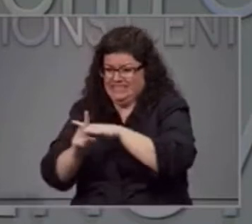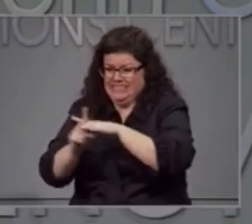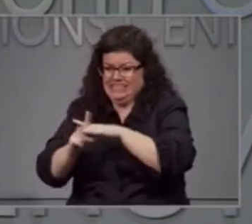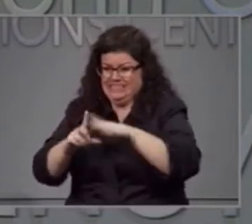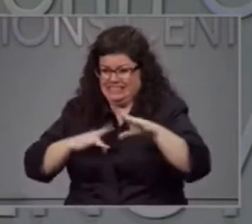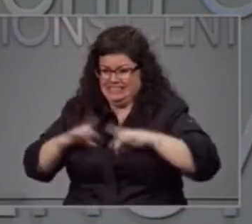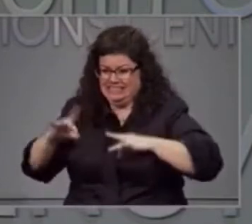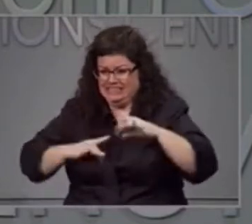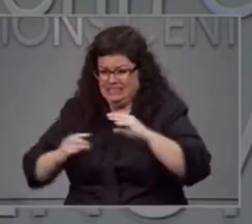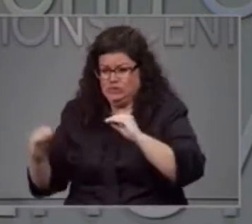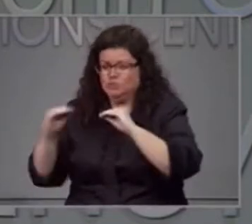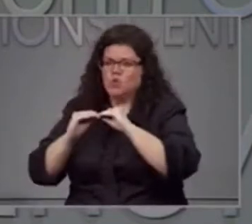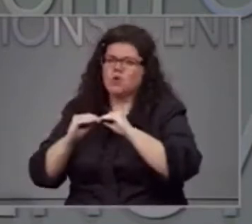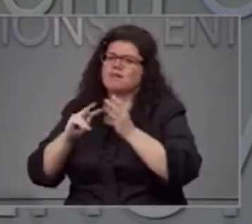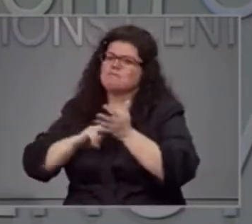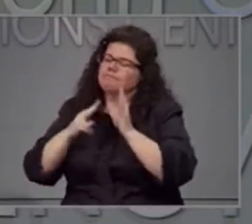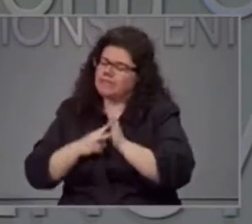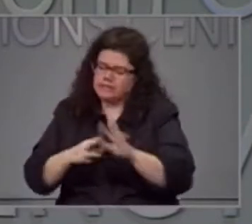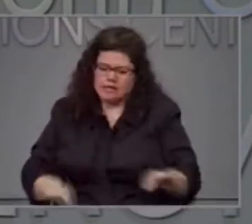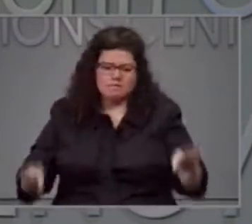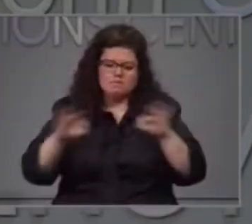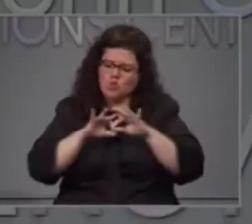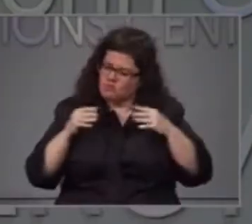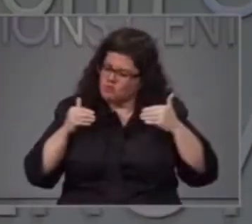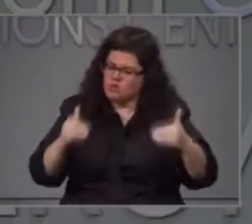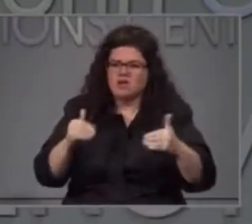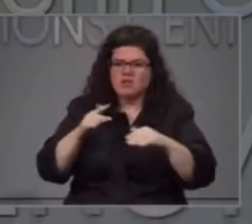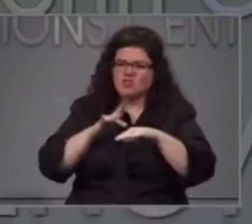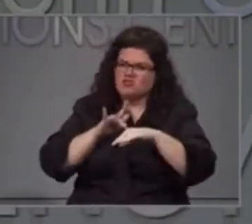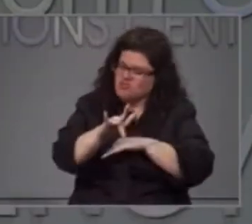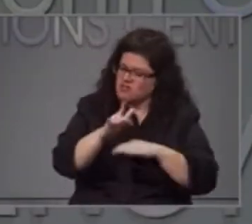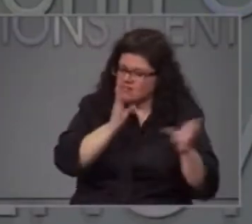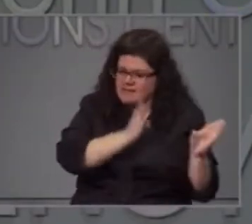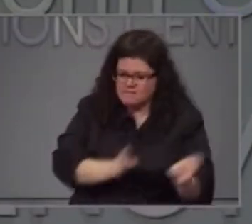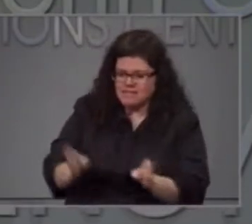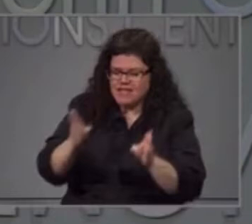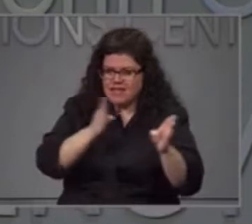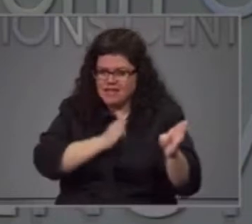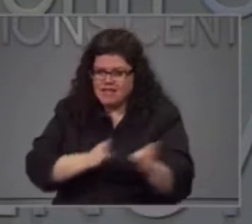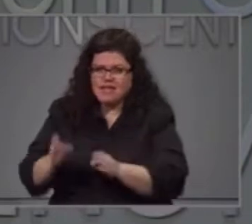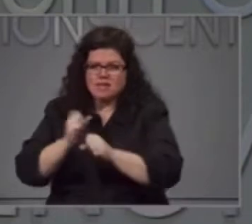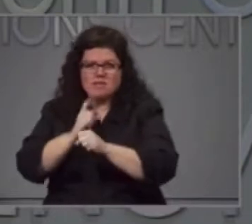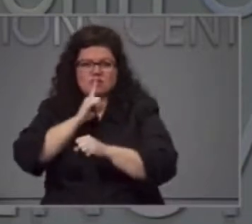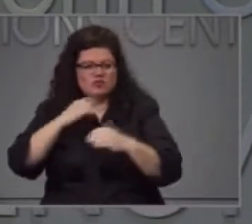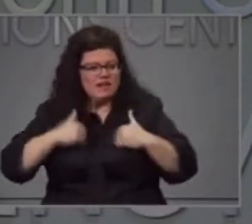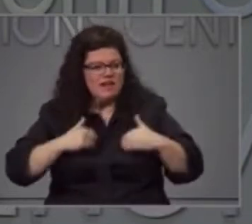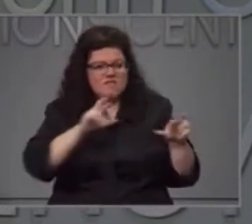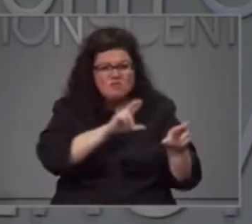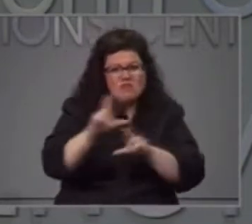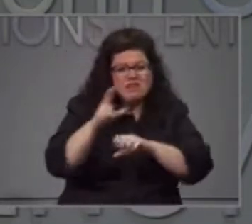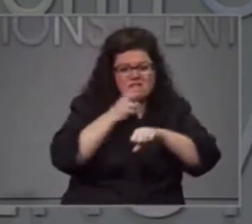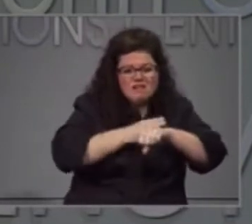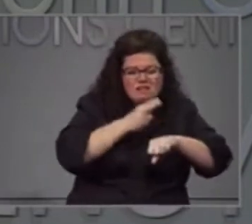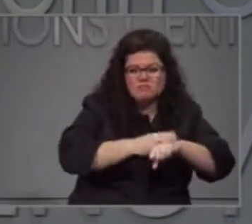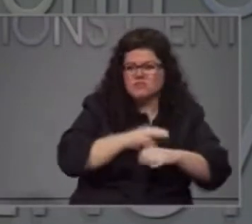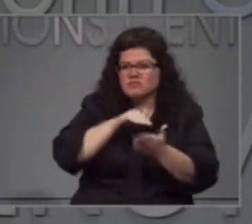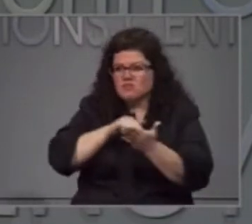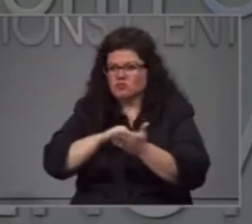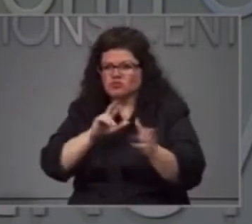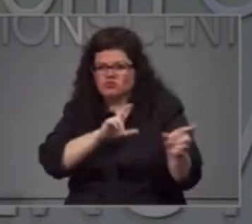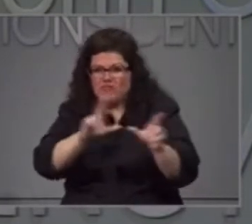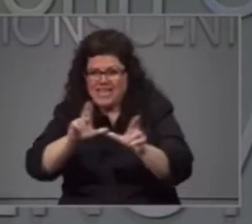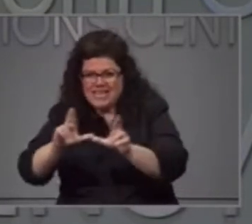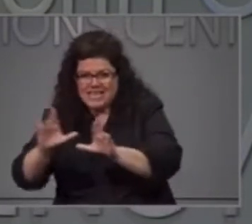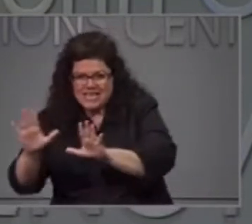work to get more hospital beds and the medical workers to staff them. Yesterday I talked about